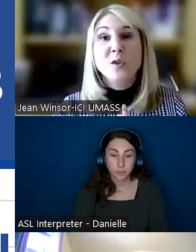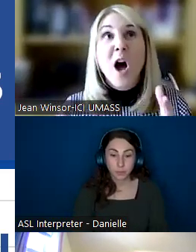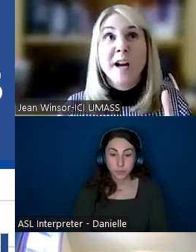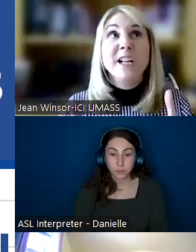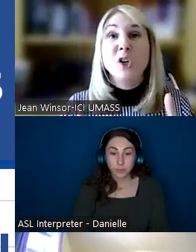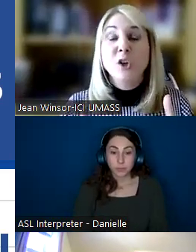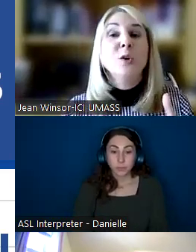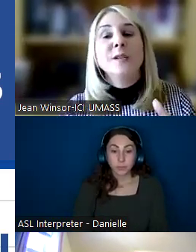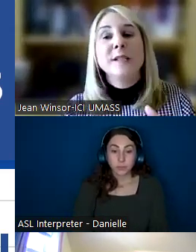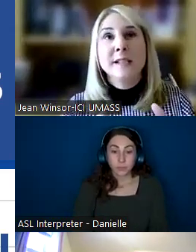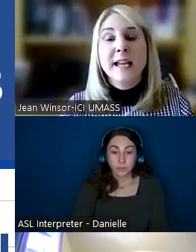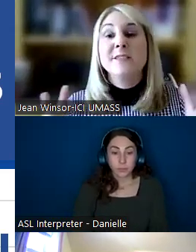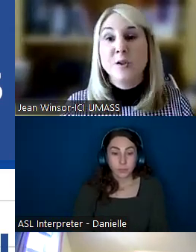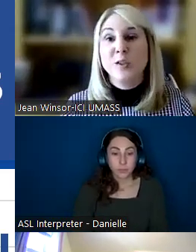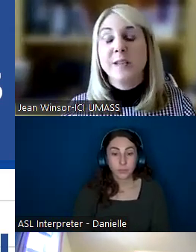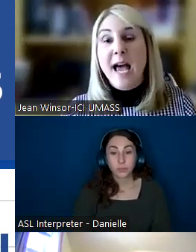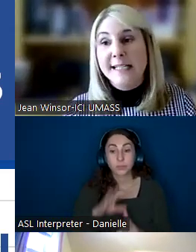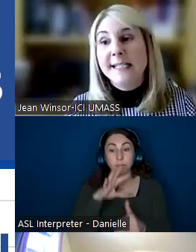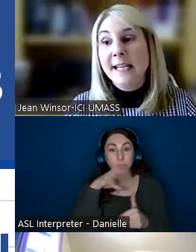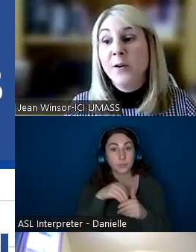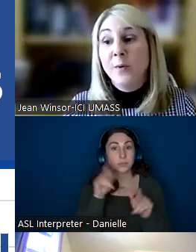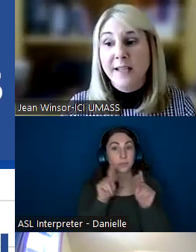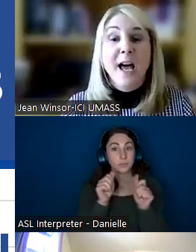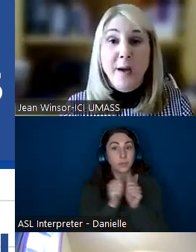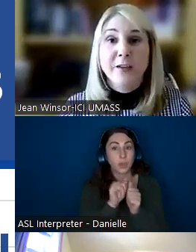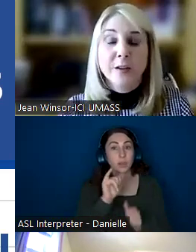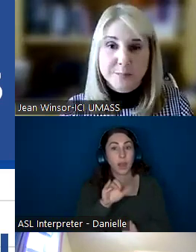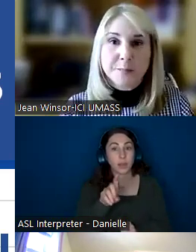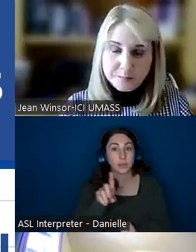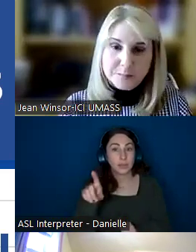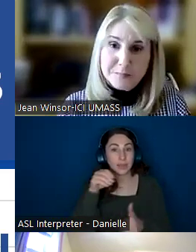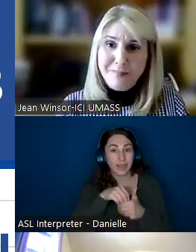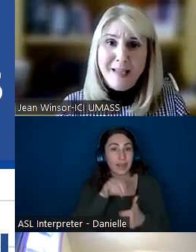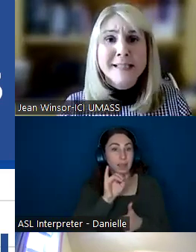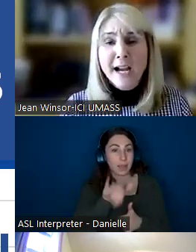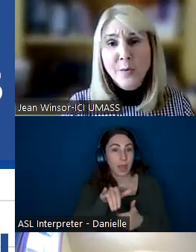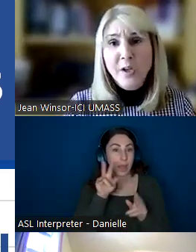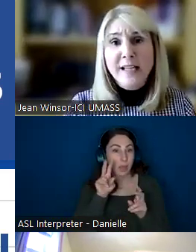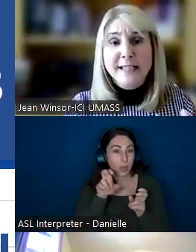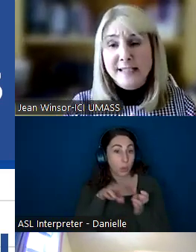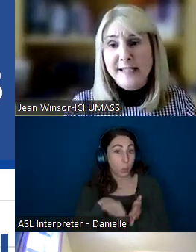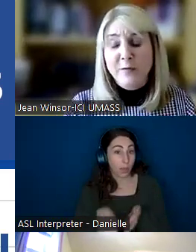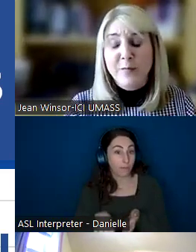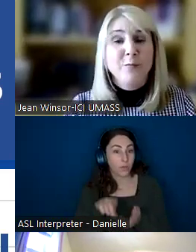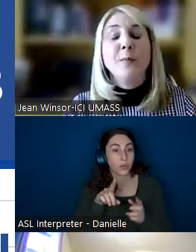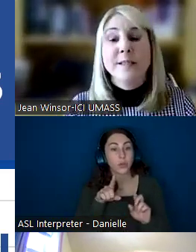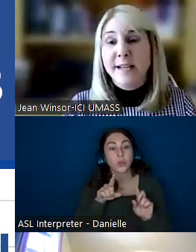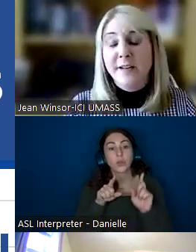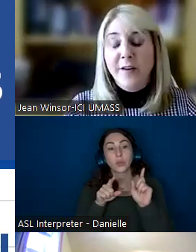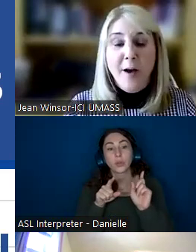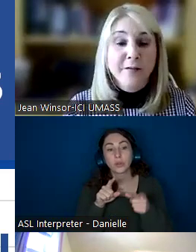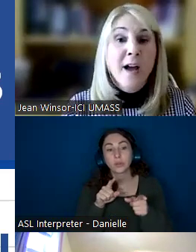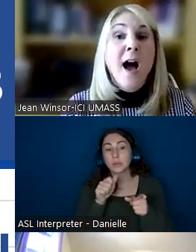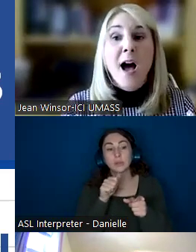So as long as it includes individuals with IDD within that waiver. It's not going to, this isn't